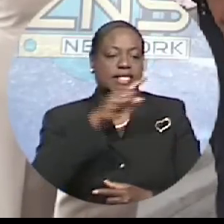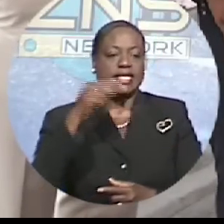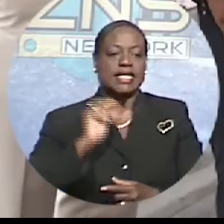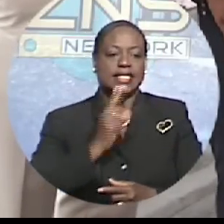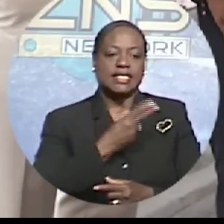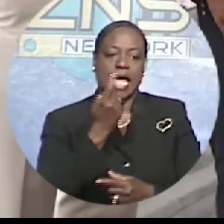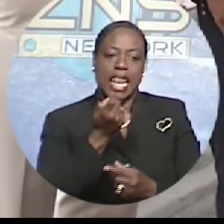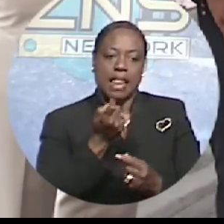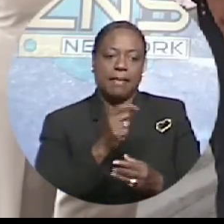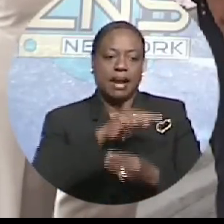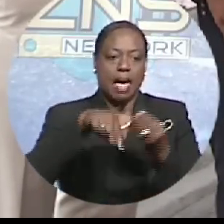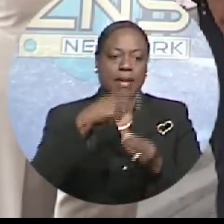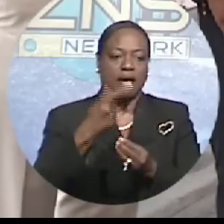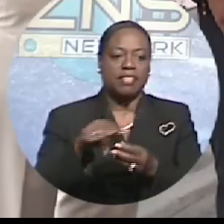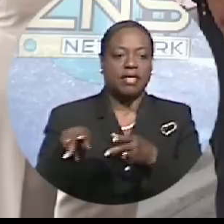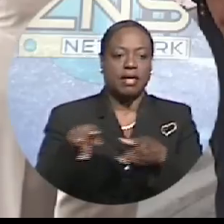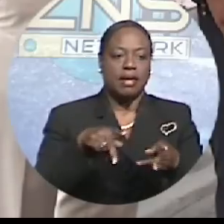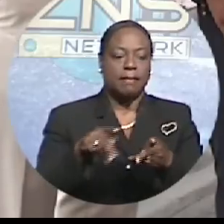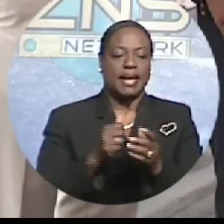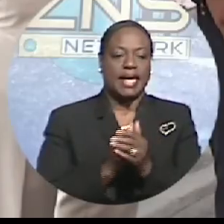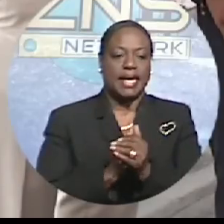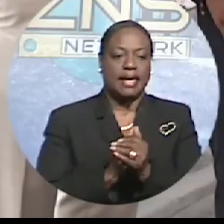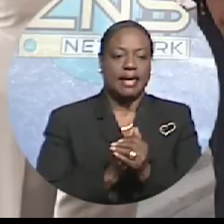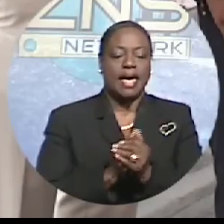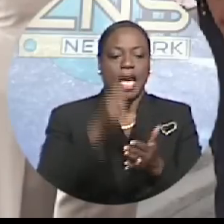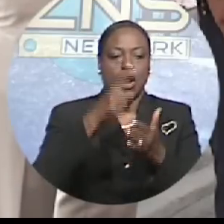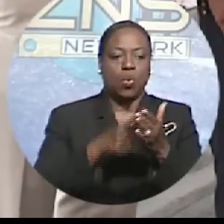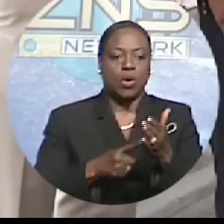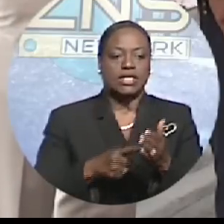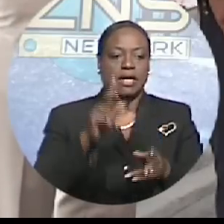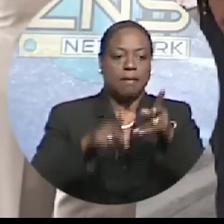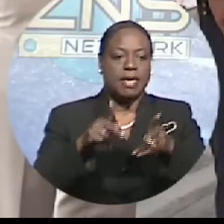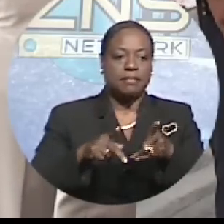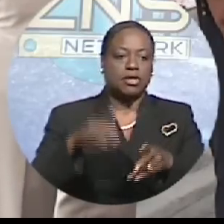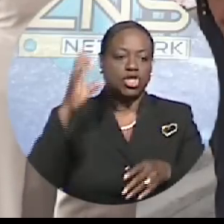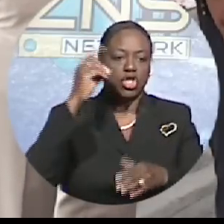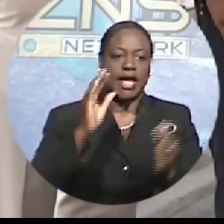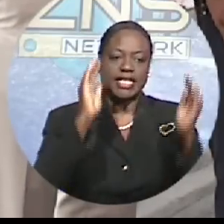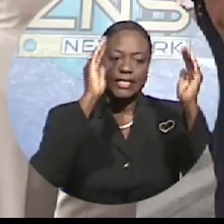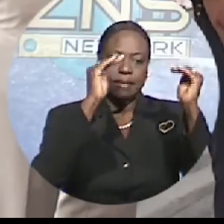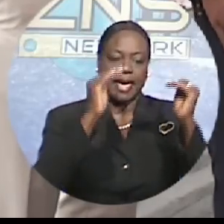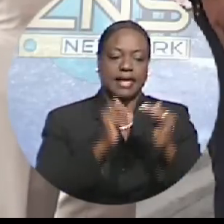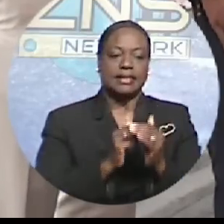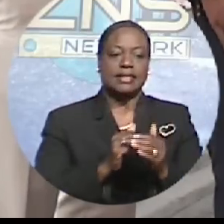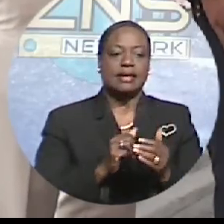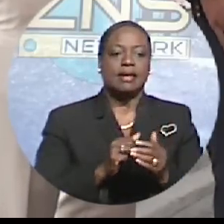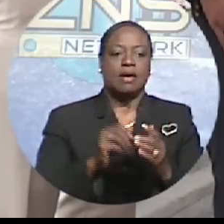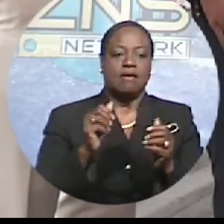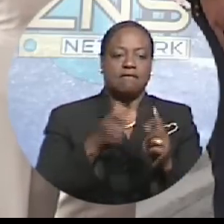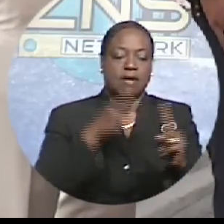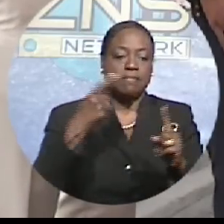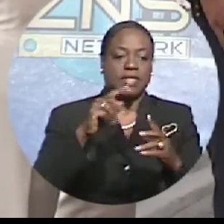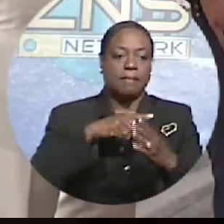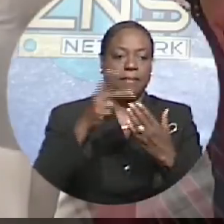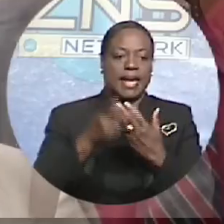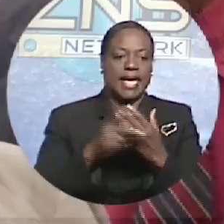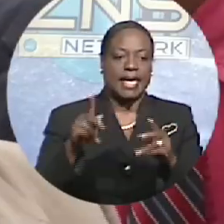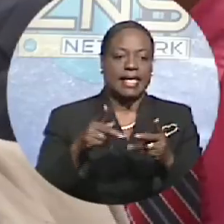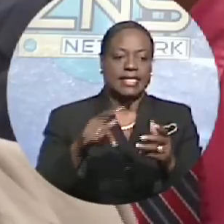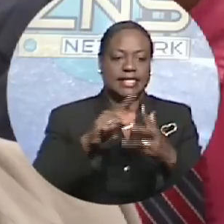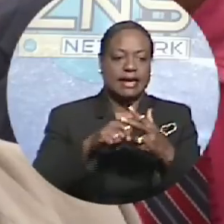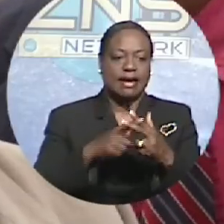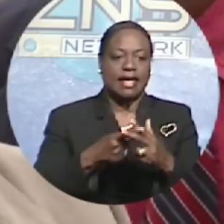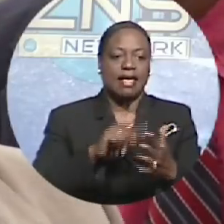play and talks a little bit more about what viewers can expect on back-to-back nights of the play beginning this Friday.